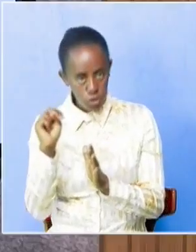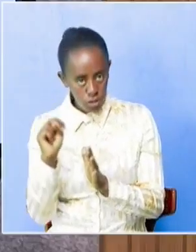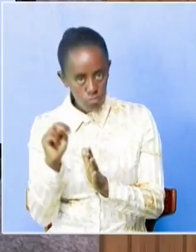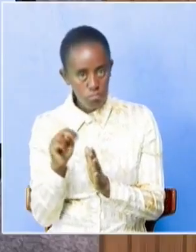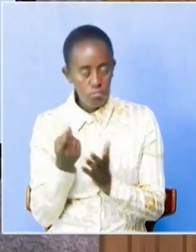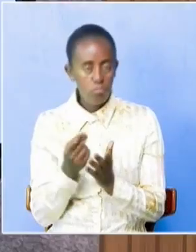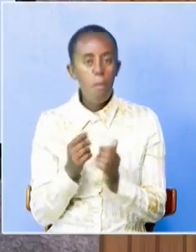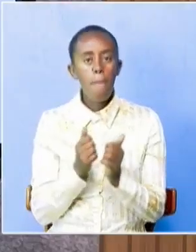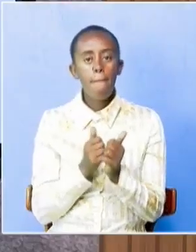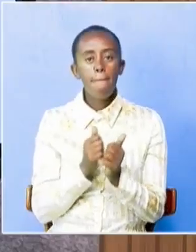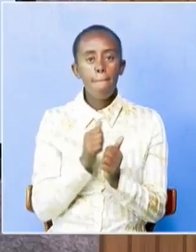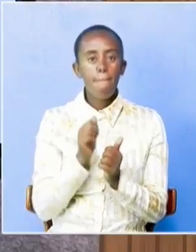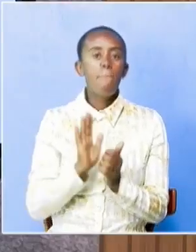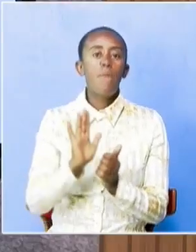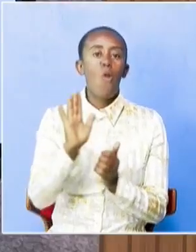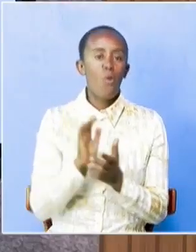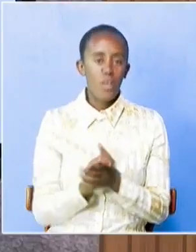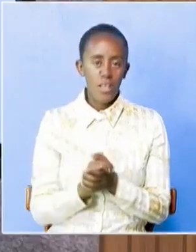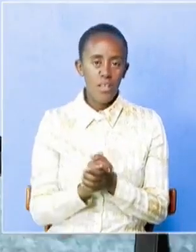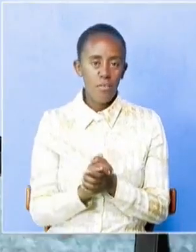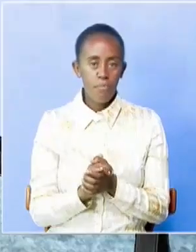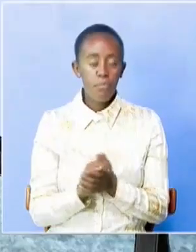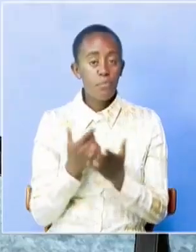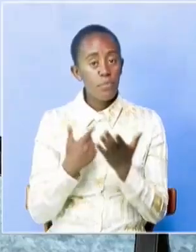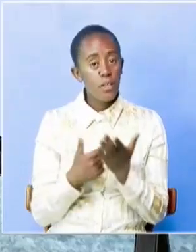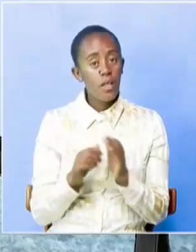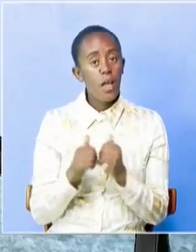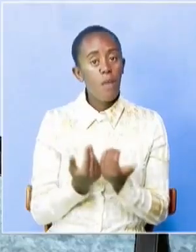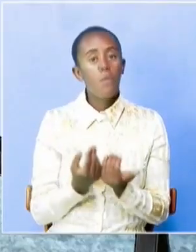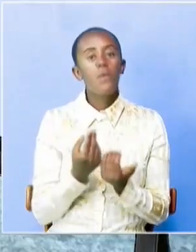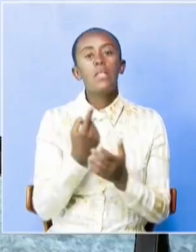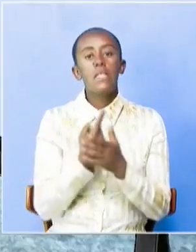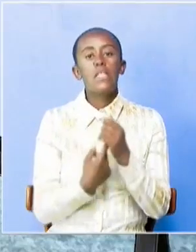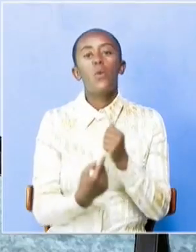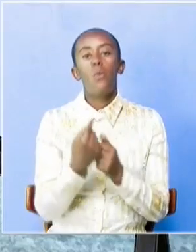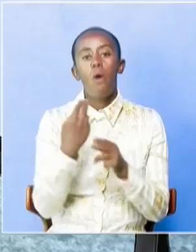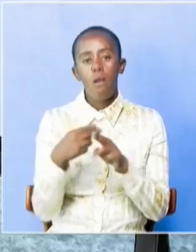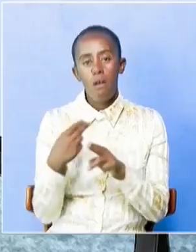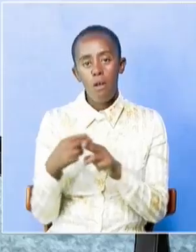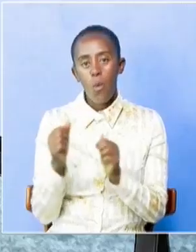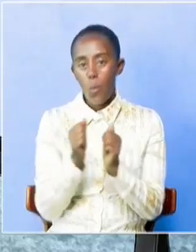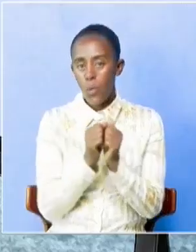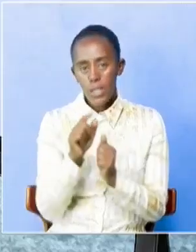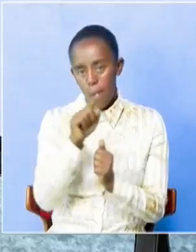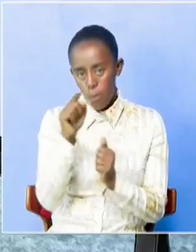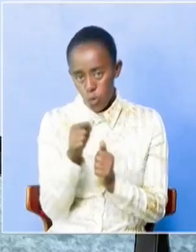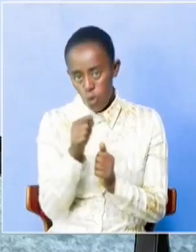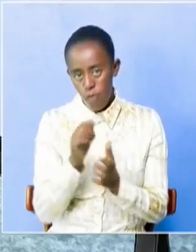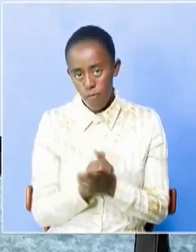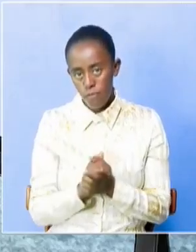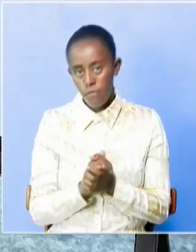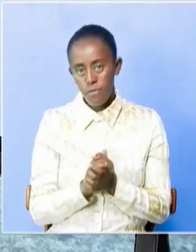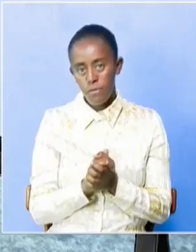person's belongings, okay? This is how we use singular nouns with apostrophes.